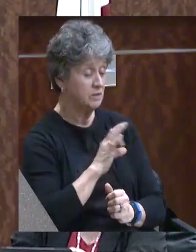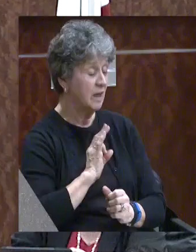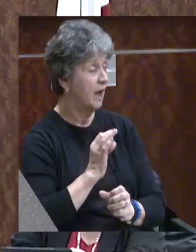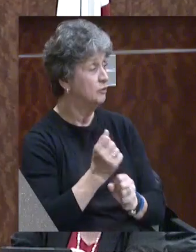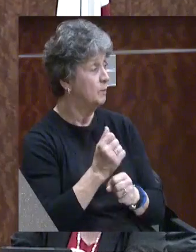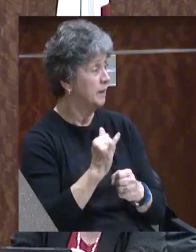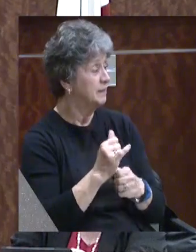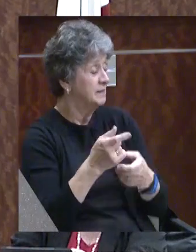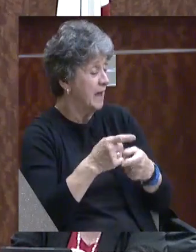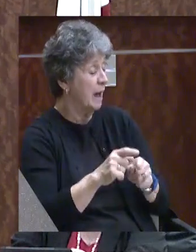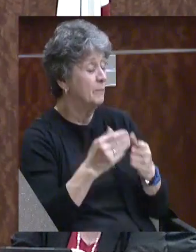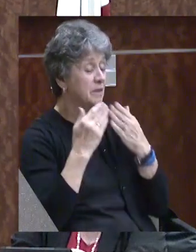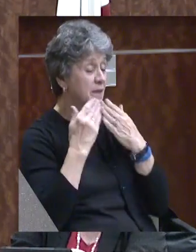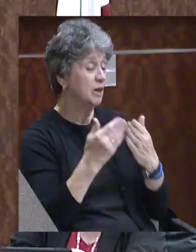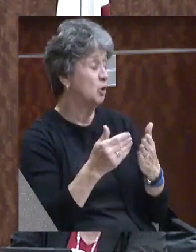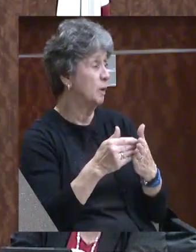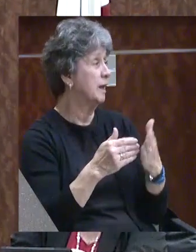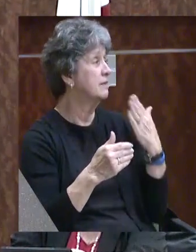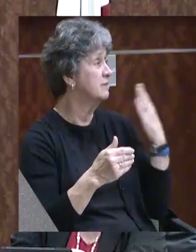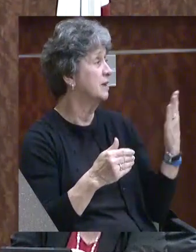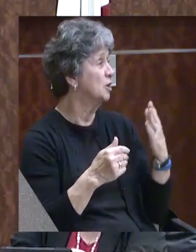Walt.